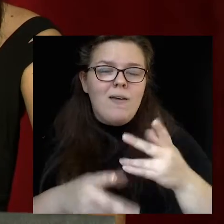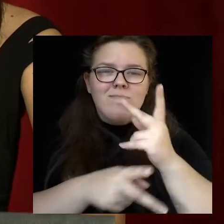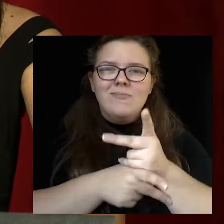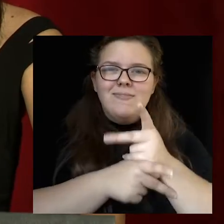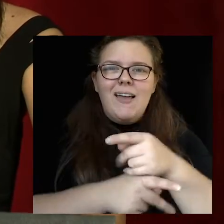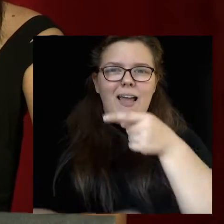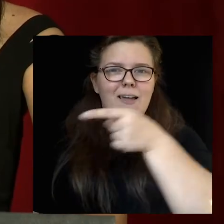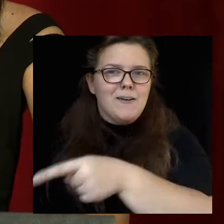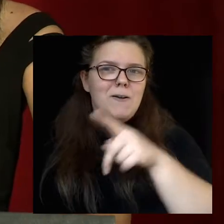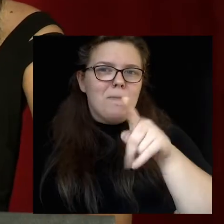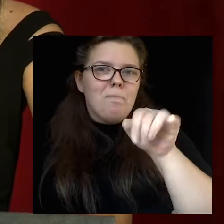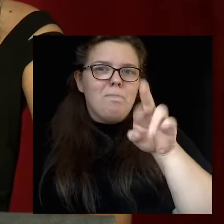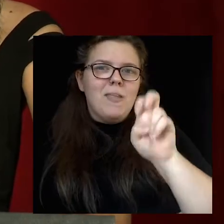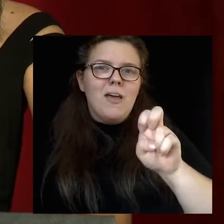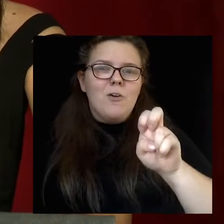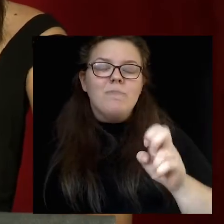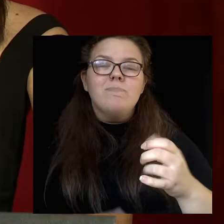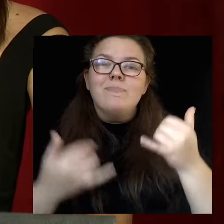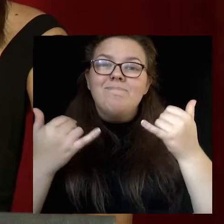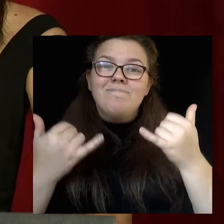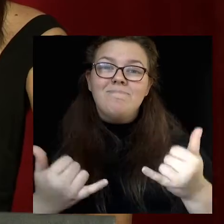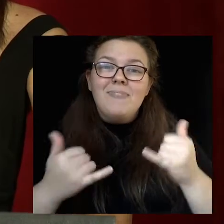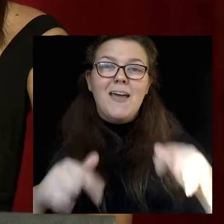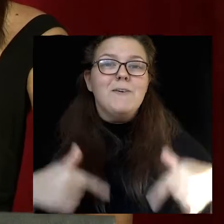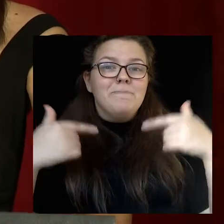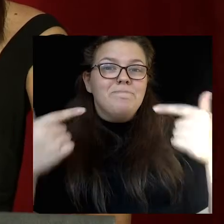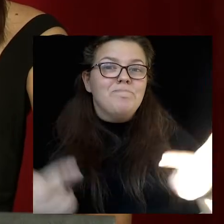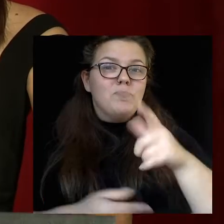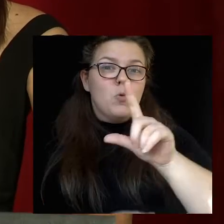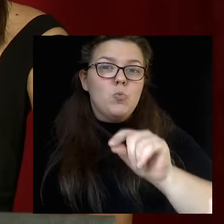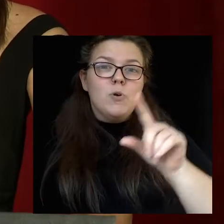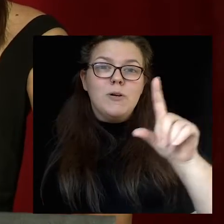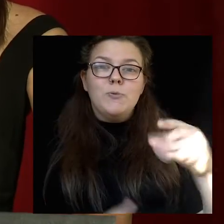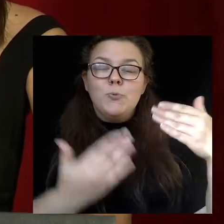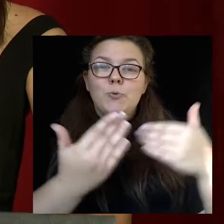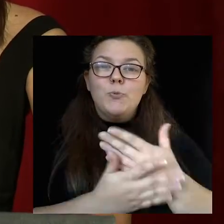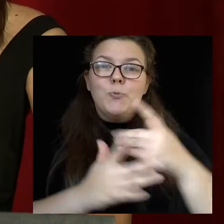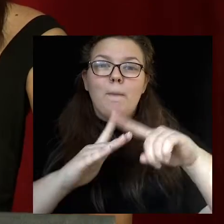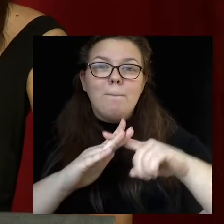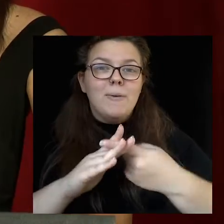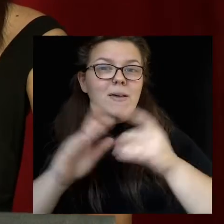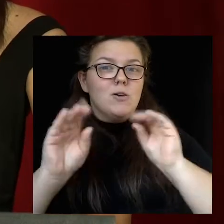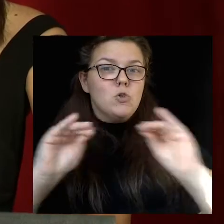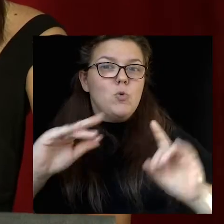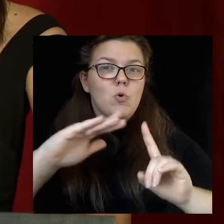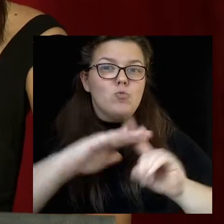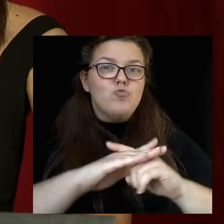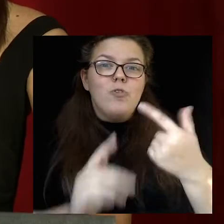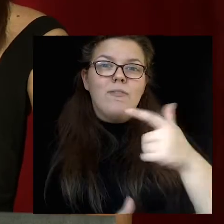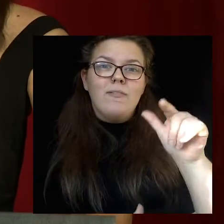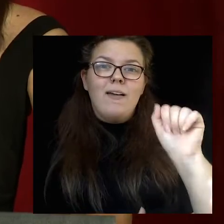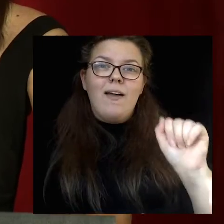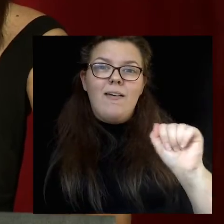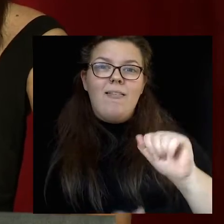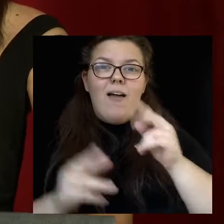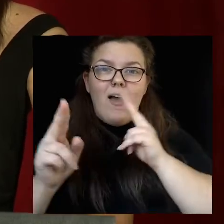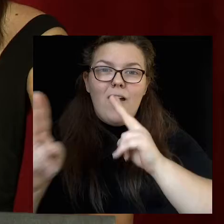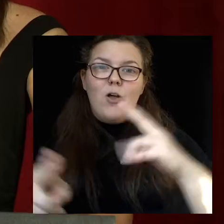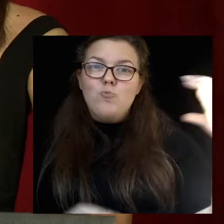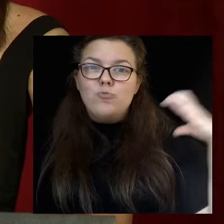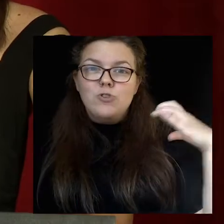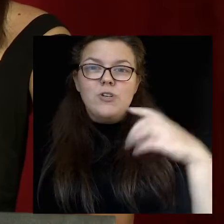of Pierre. Without further ado, here's our 2020 New Beginnings No Show Gala honorary